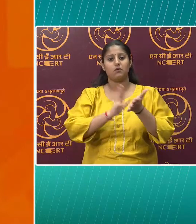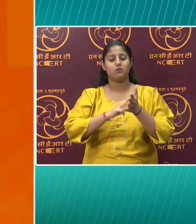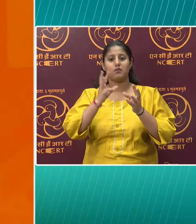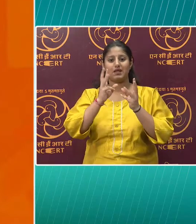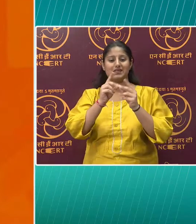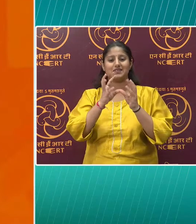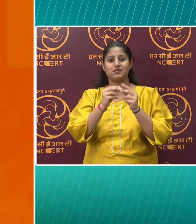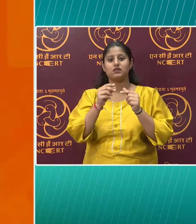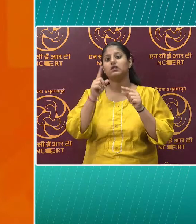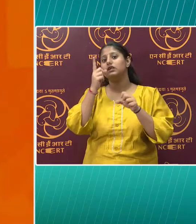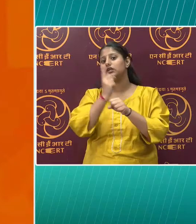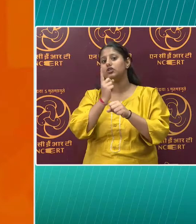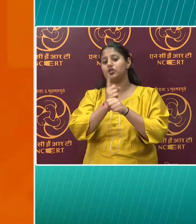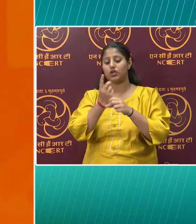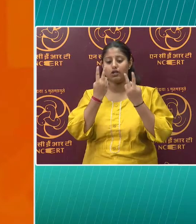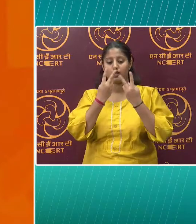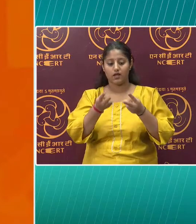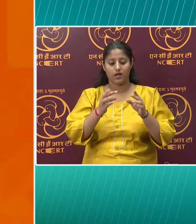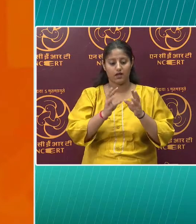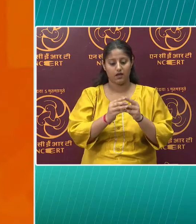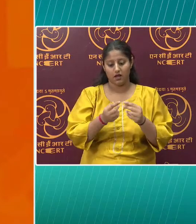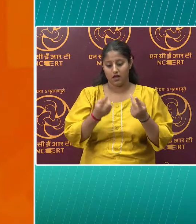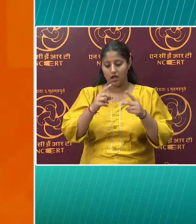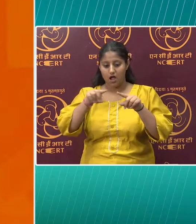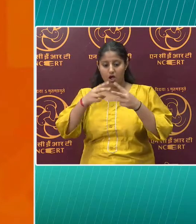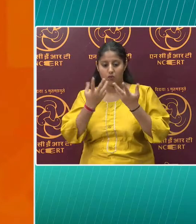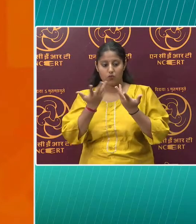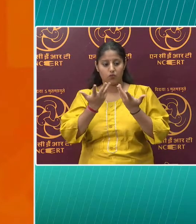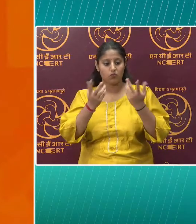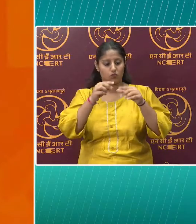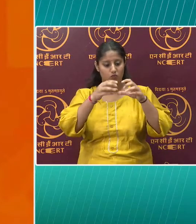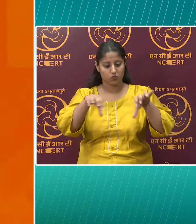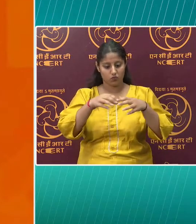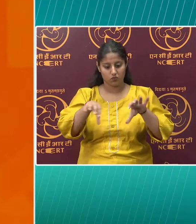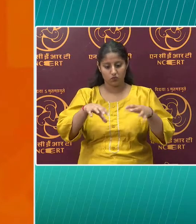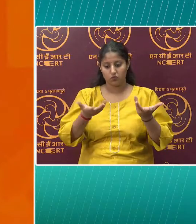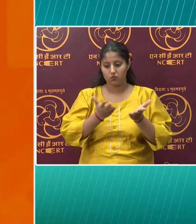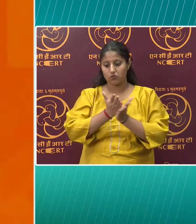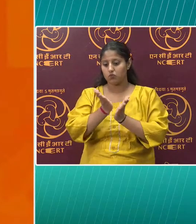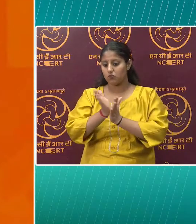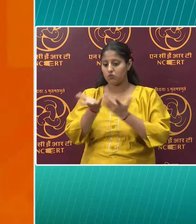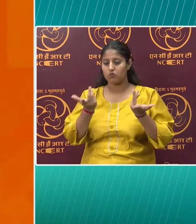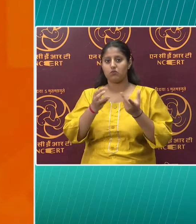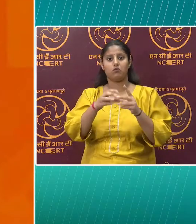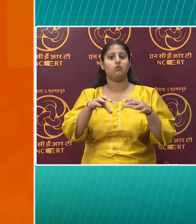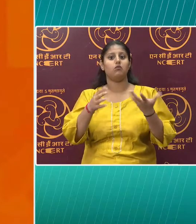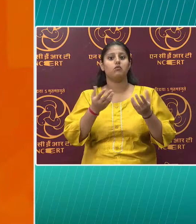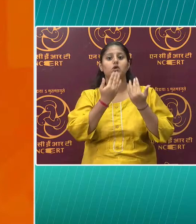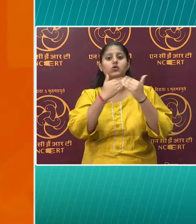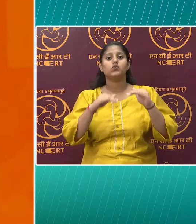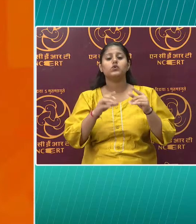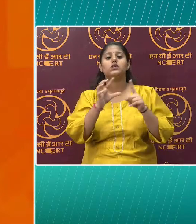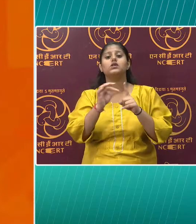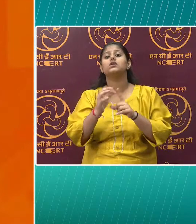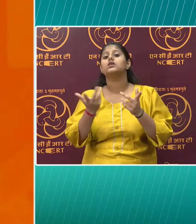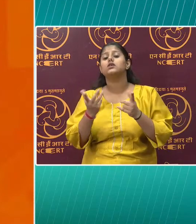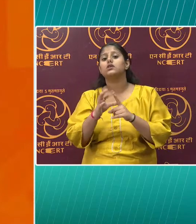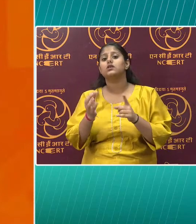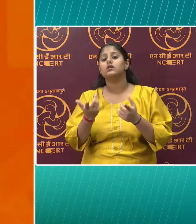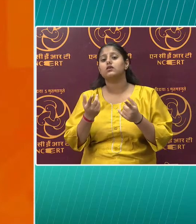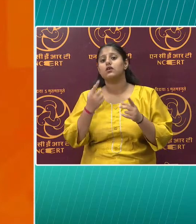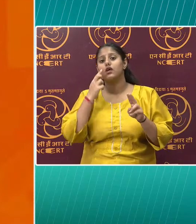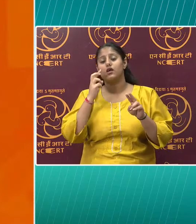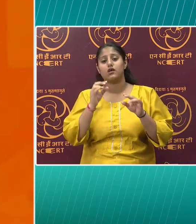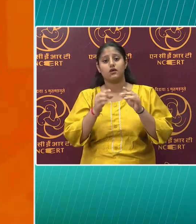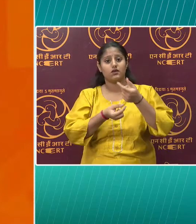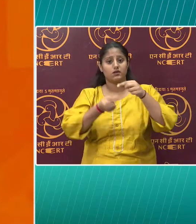tank, the pots, or wherever we are doing the vermicompost, the bins. And the science teacher will tell